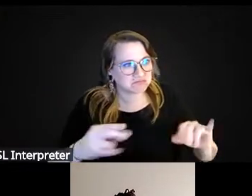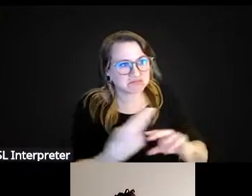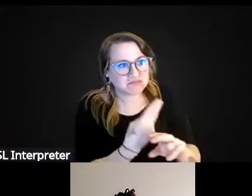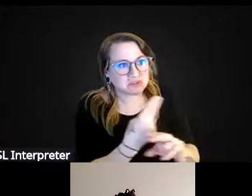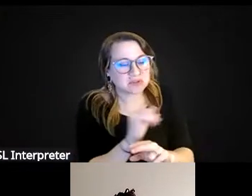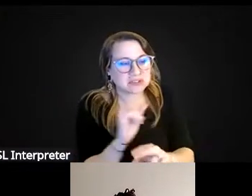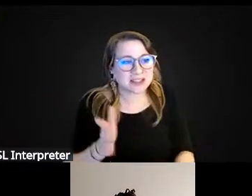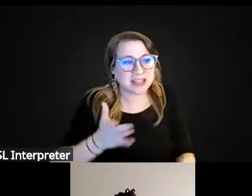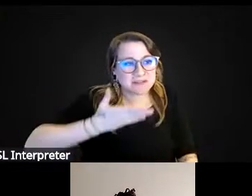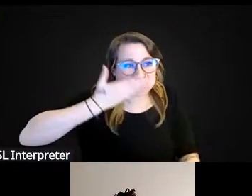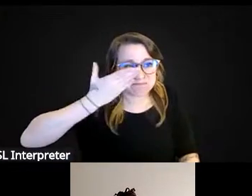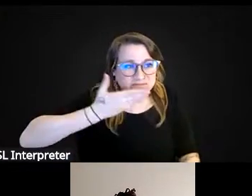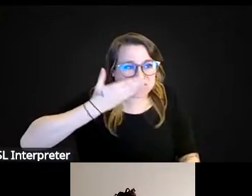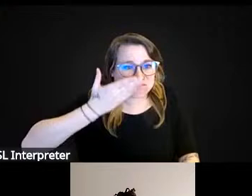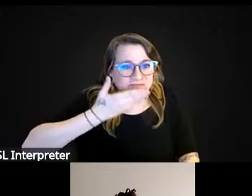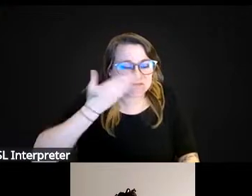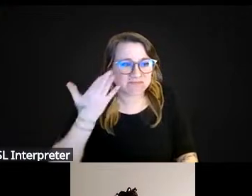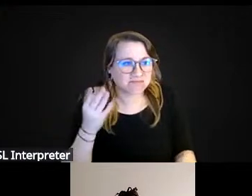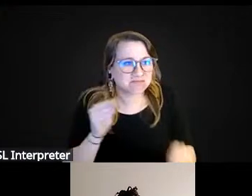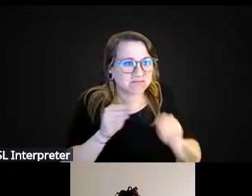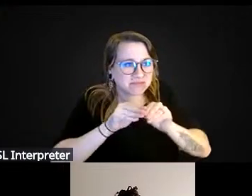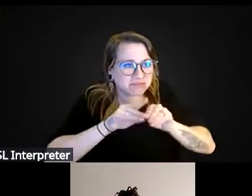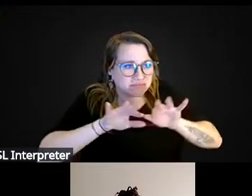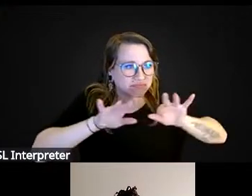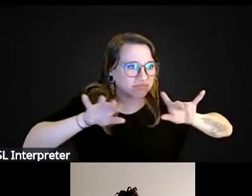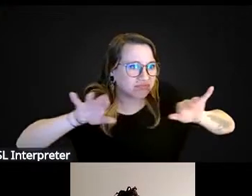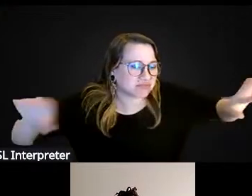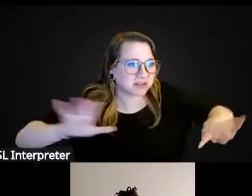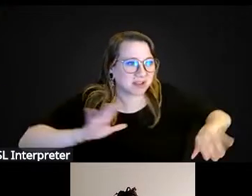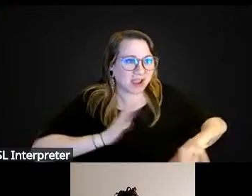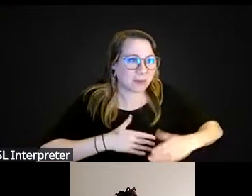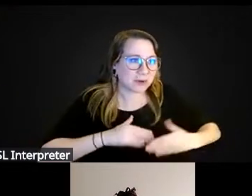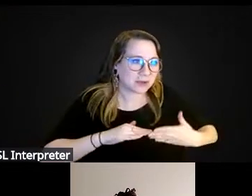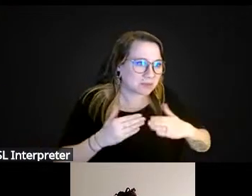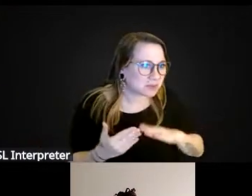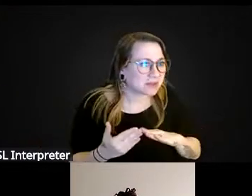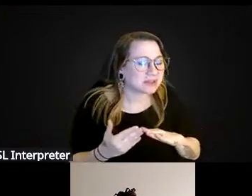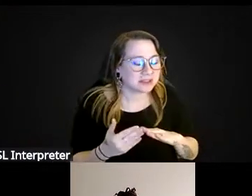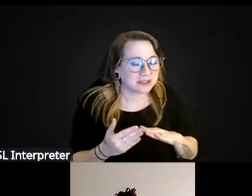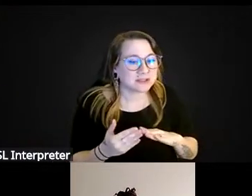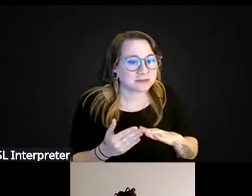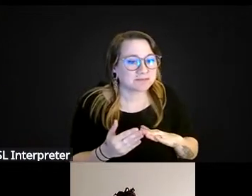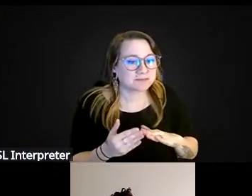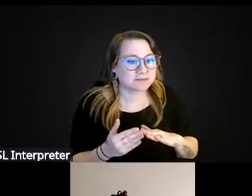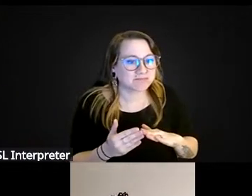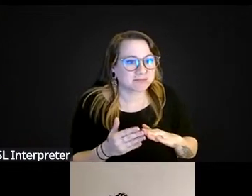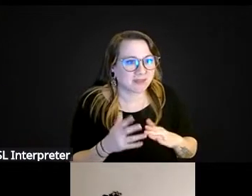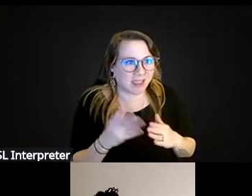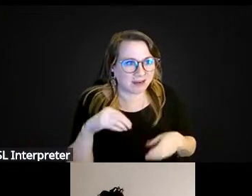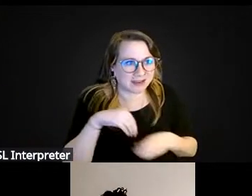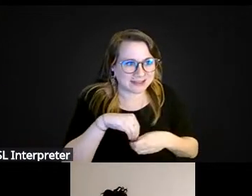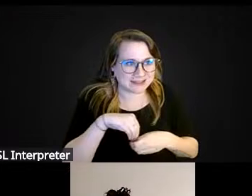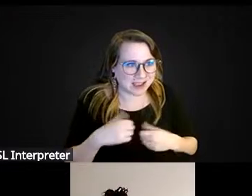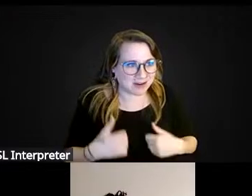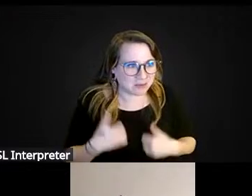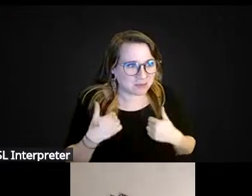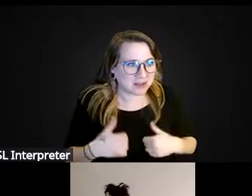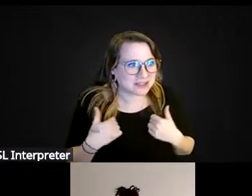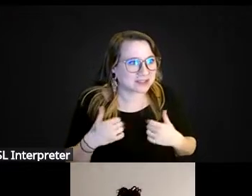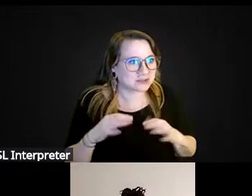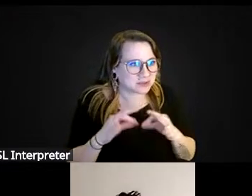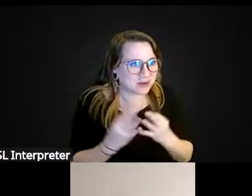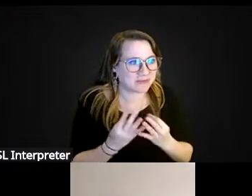odor is being emitted into our community and into our residents and our